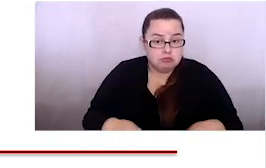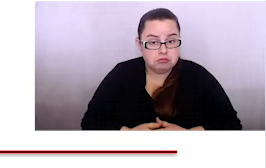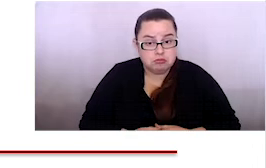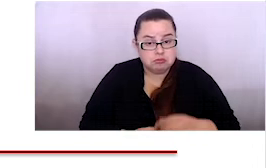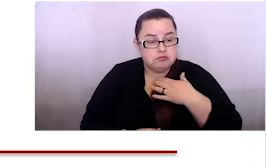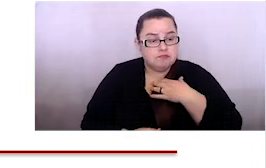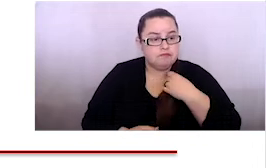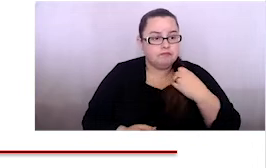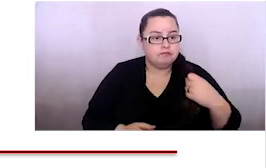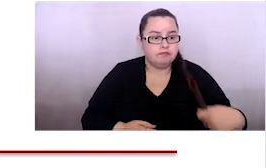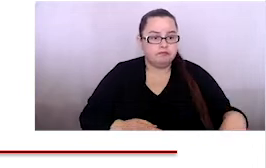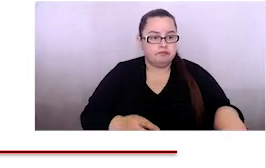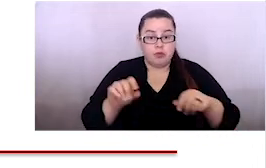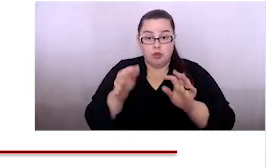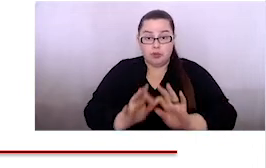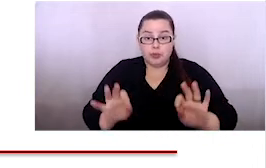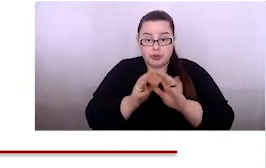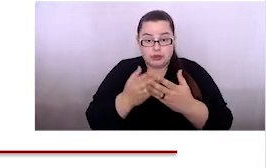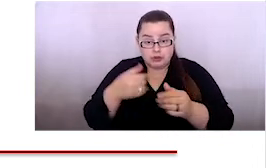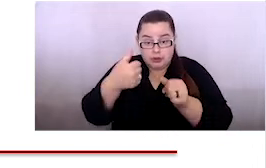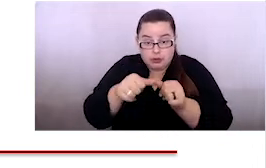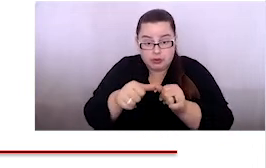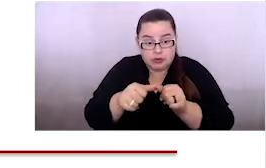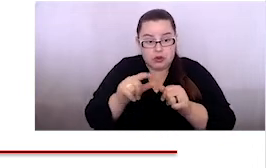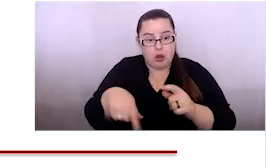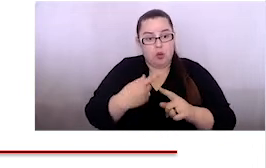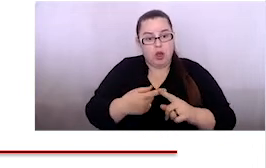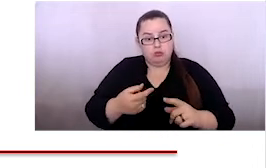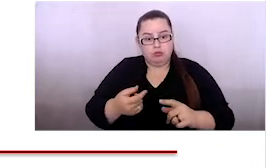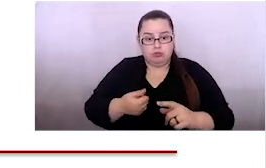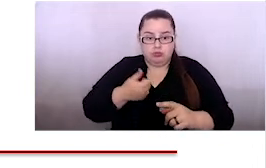And another key thing to remember is expressing oneself passionately based on who